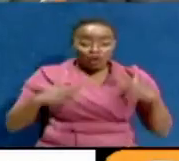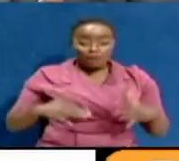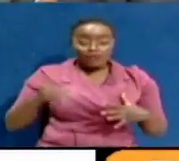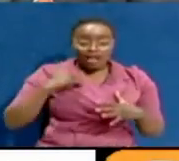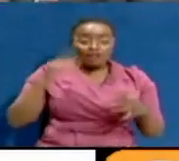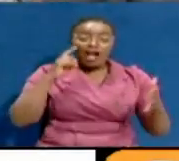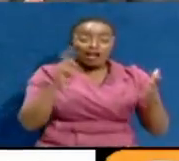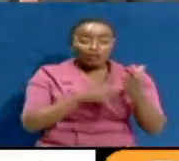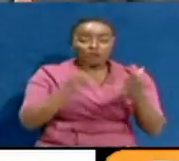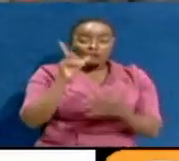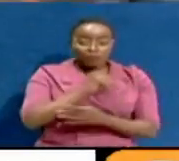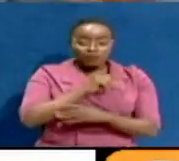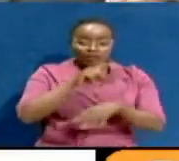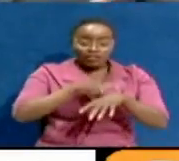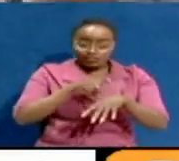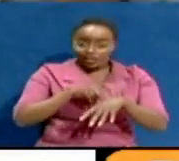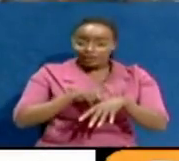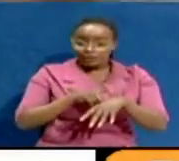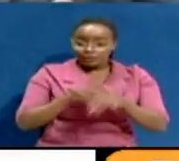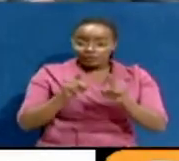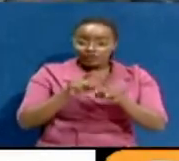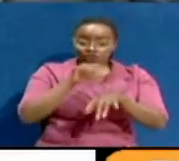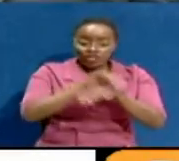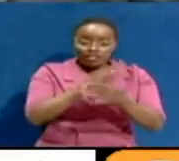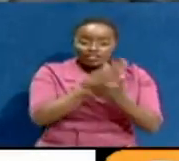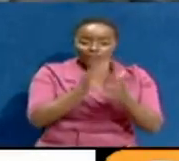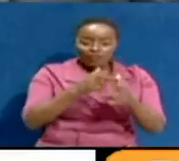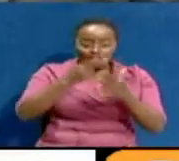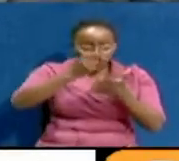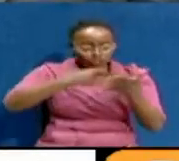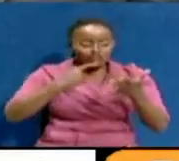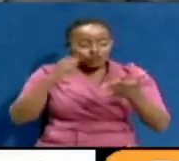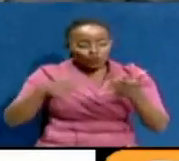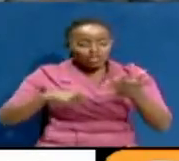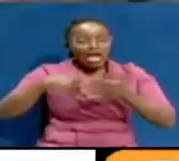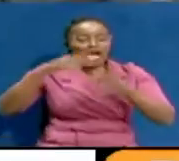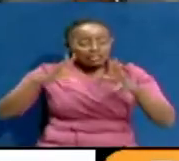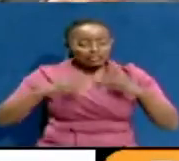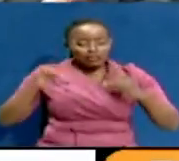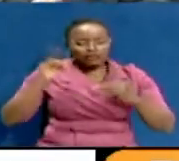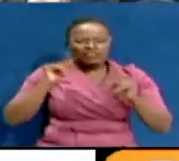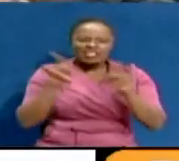has acknowledged. When you receive something, you sign and say received.